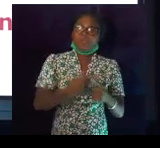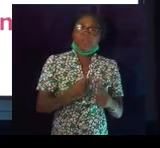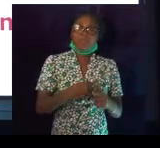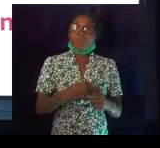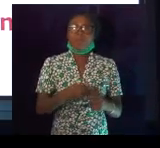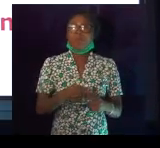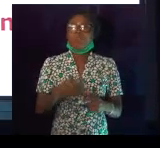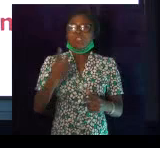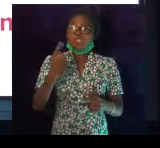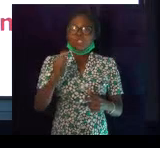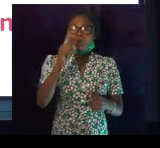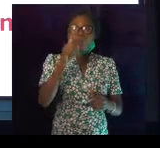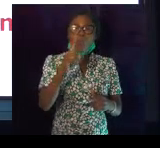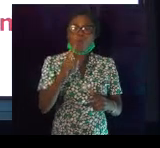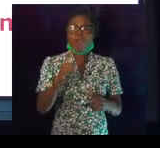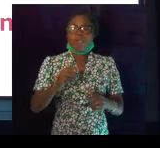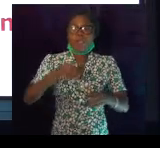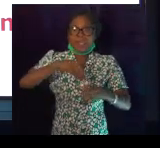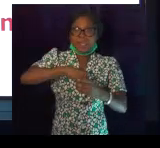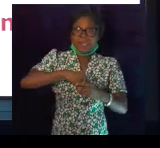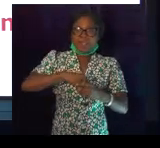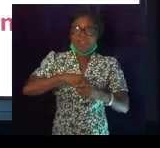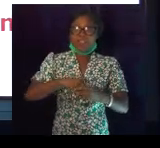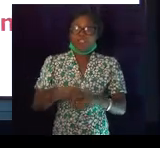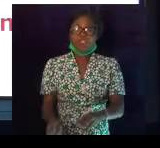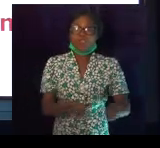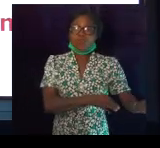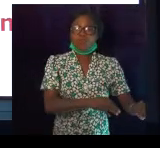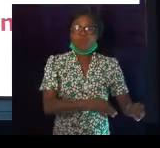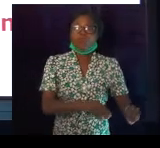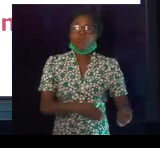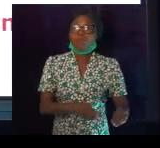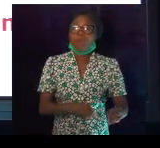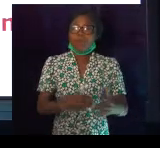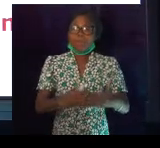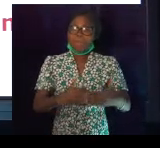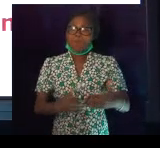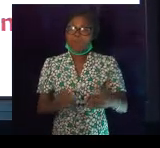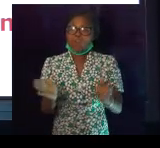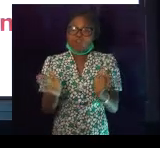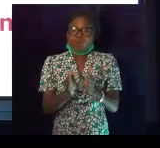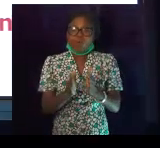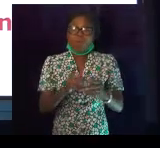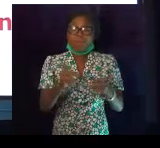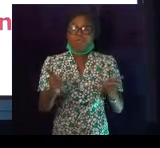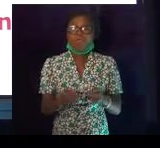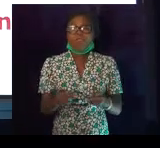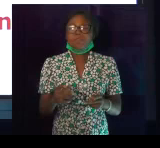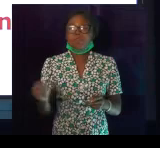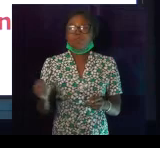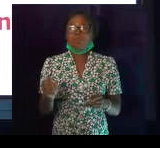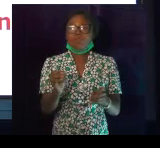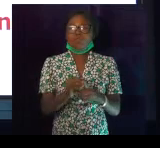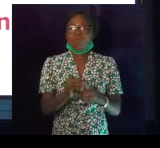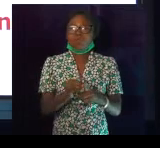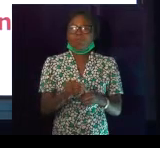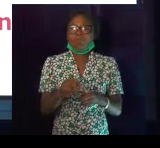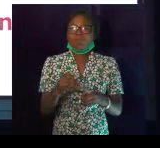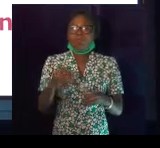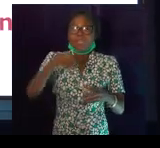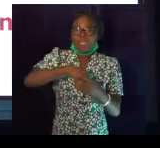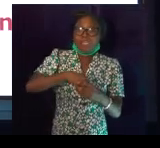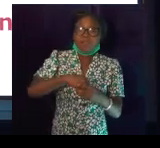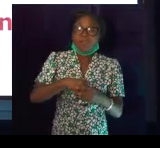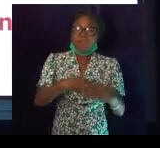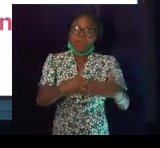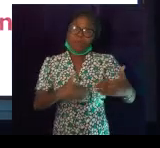Then the word in is placed before small places too. We place the